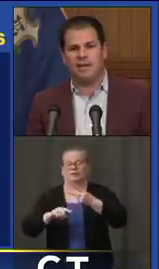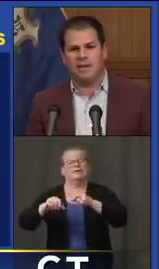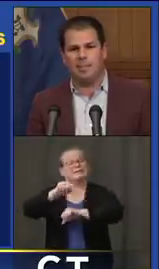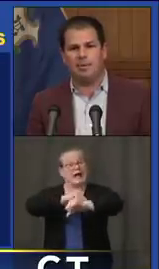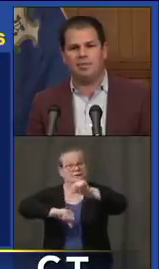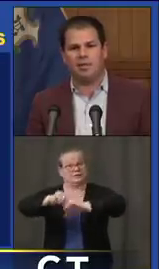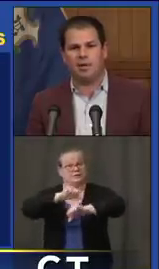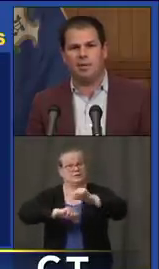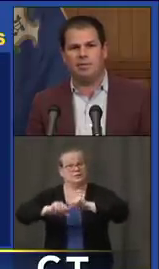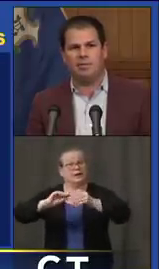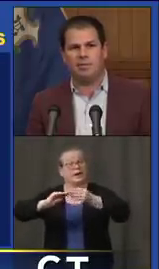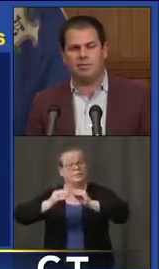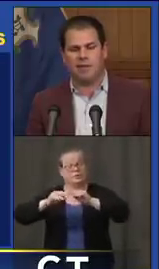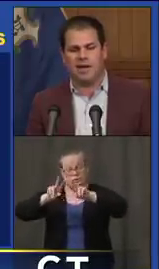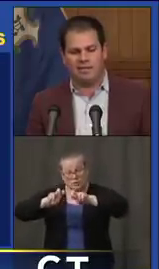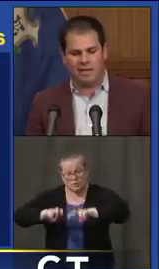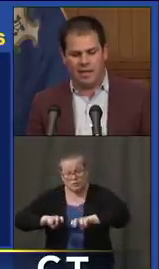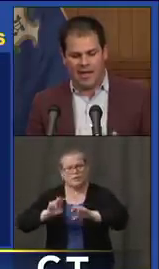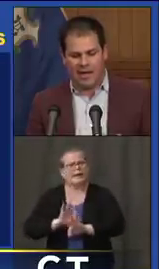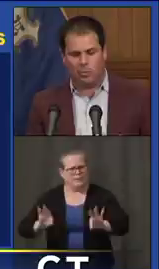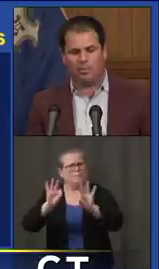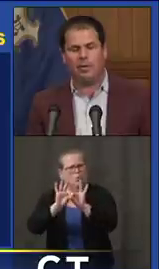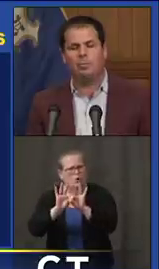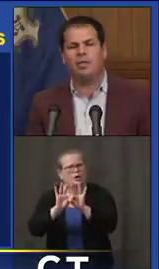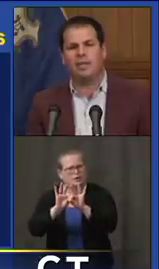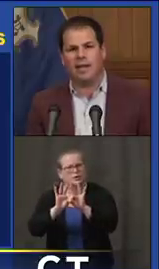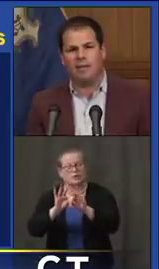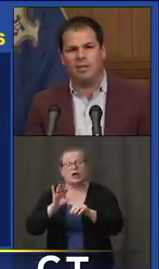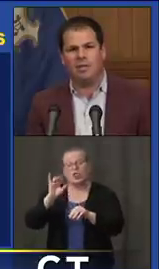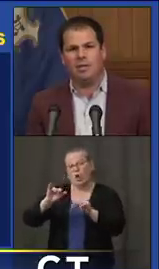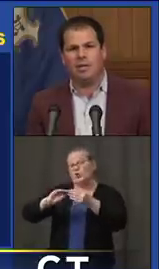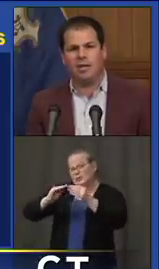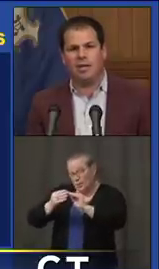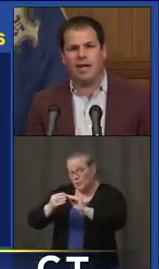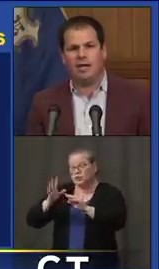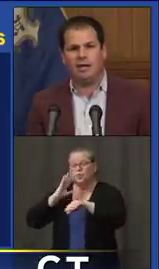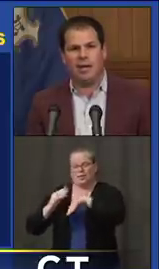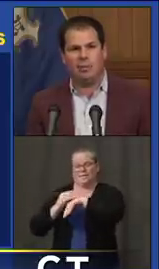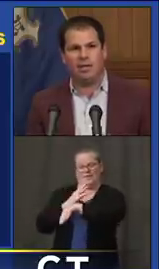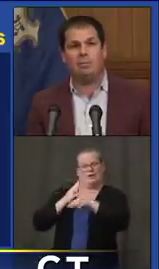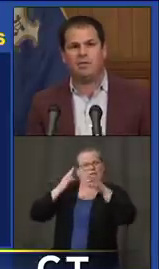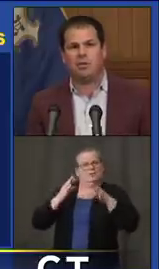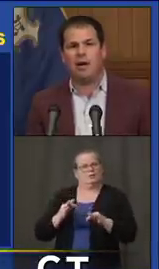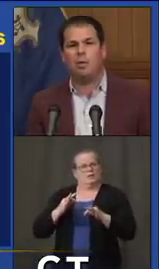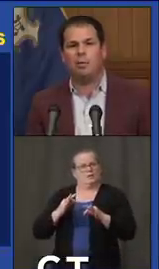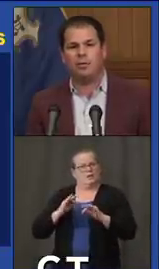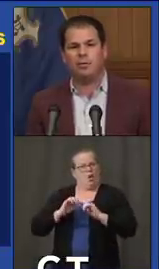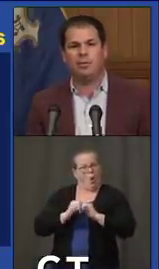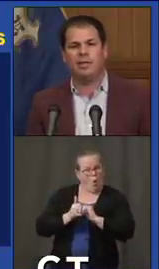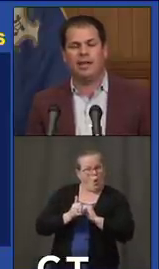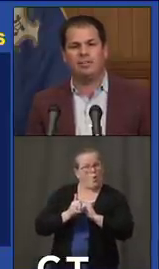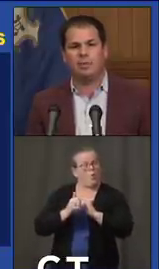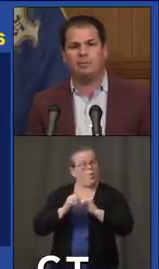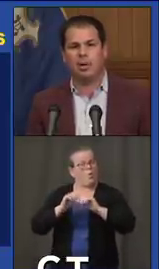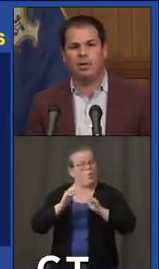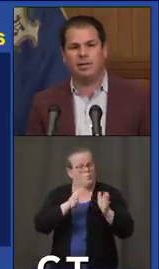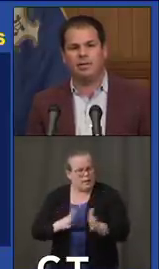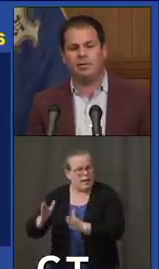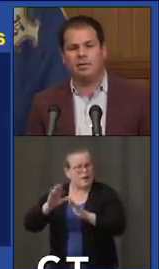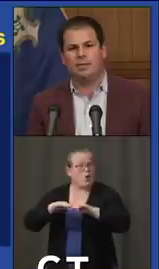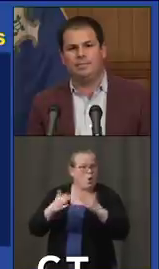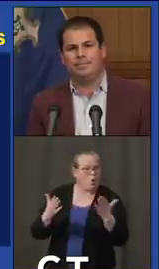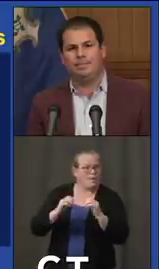that the numbers are going to drive how we reopen the economy and how we can measure how well we are doing it as we